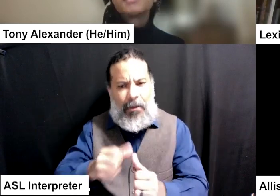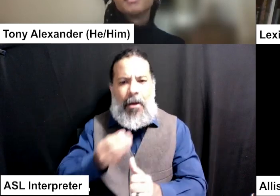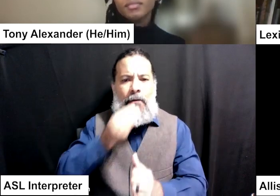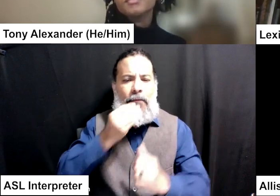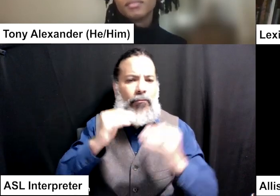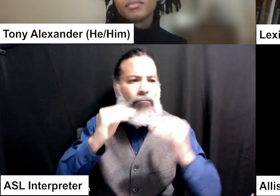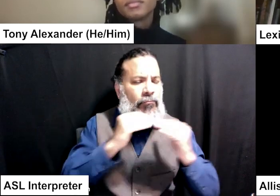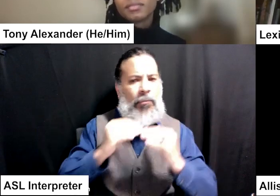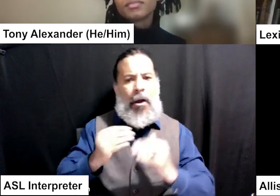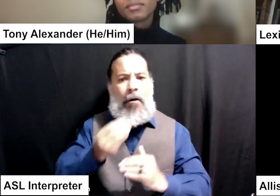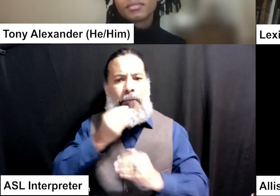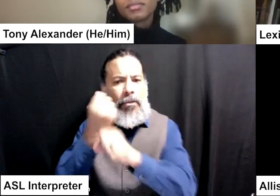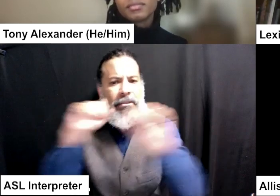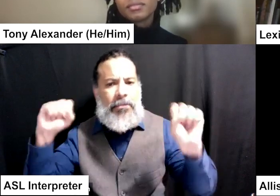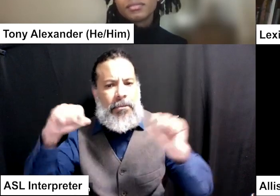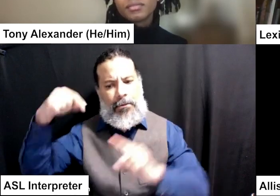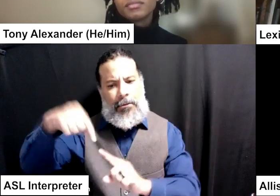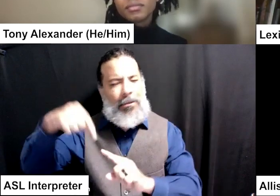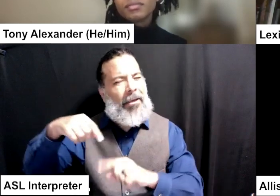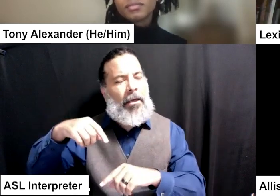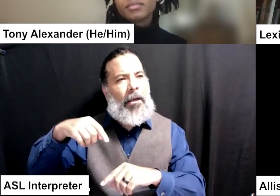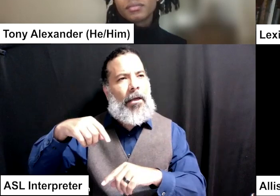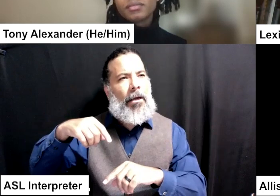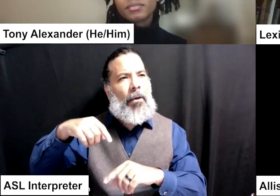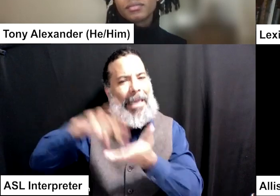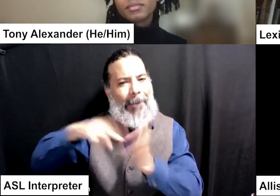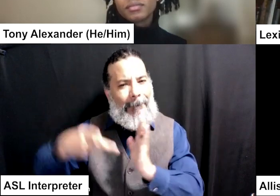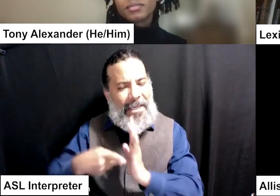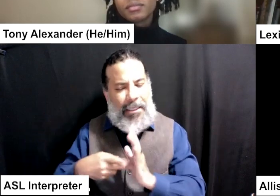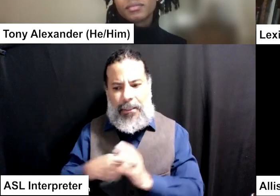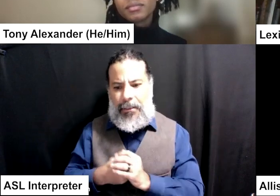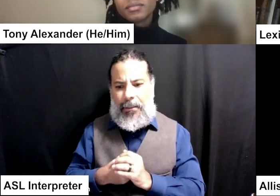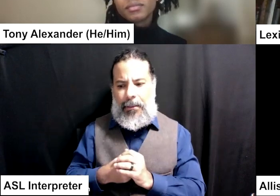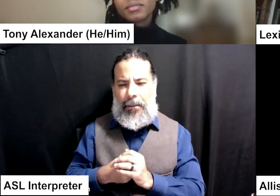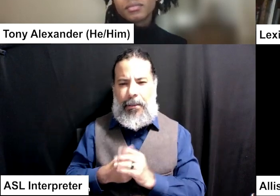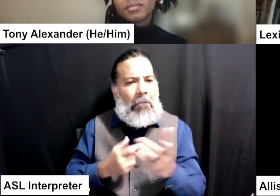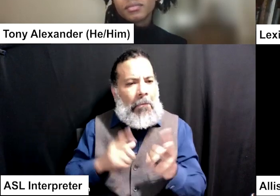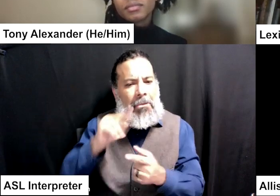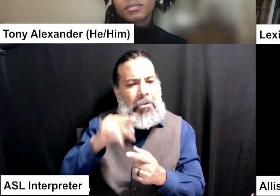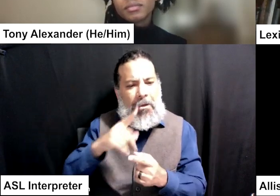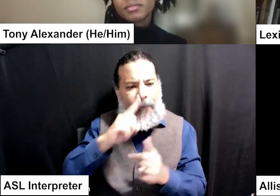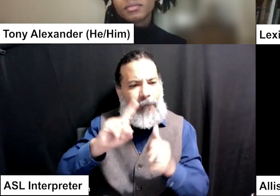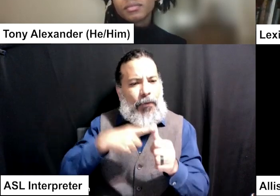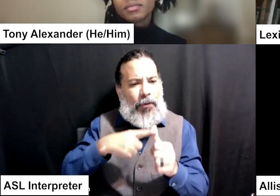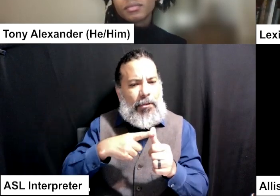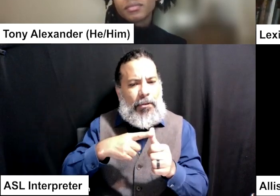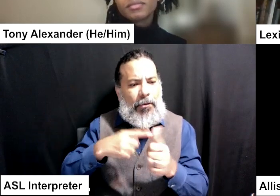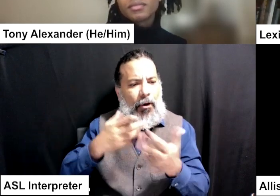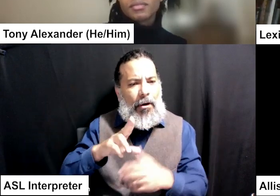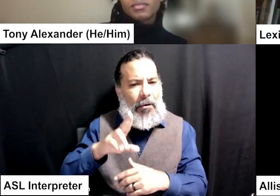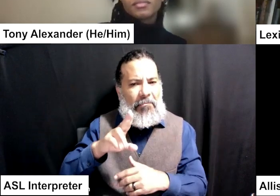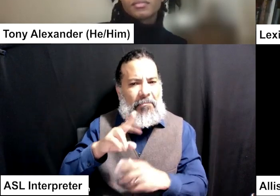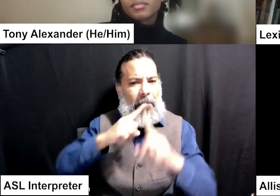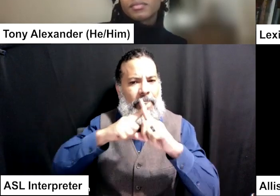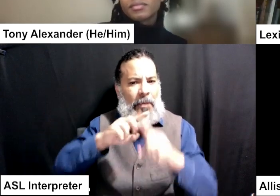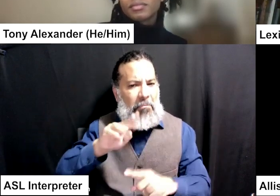sovereignty, what are we actually doing? So how, and I don't know, Tony, if you'd like to go first because you're already off of mute, or Allilsa, if there's